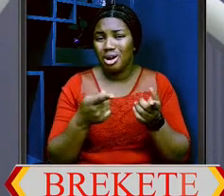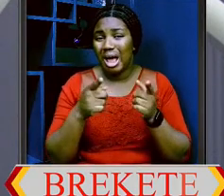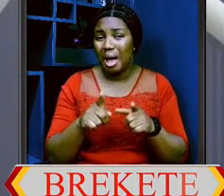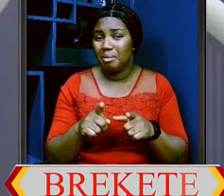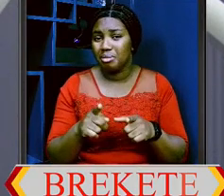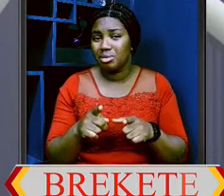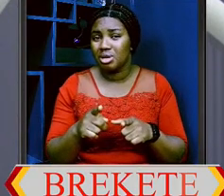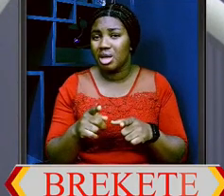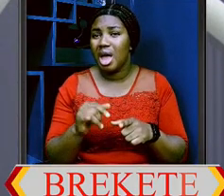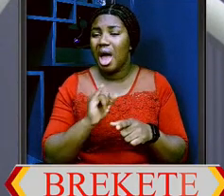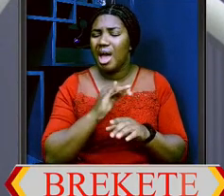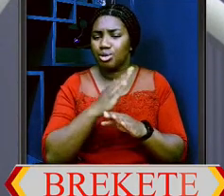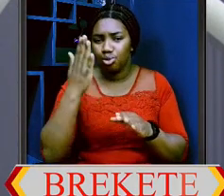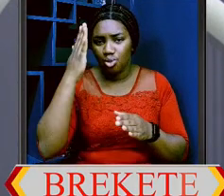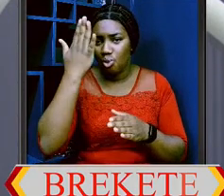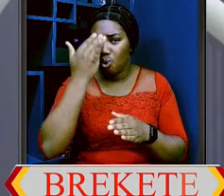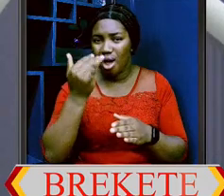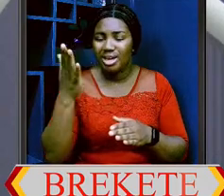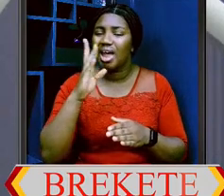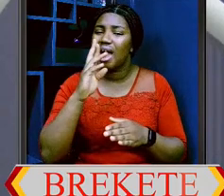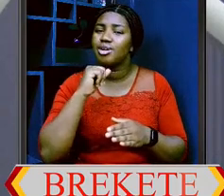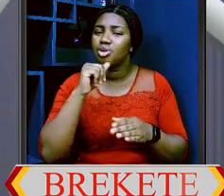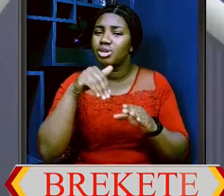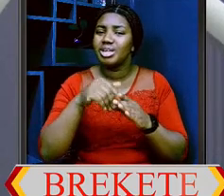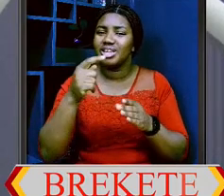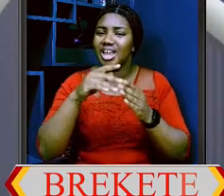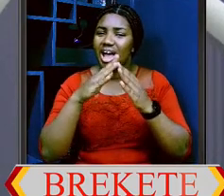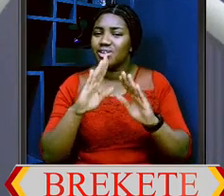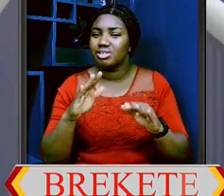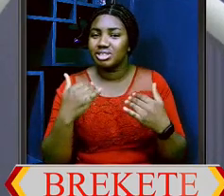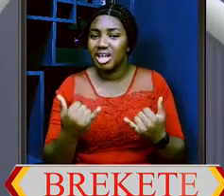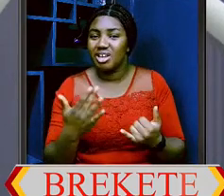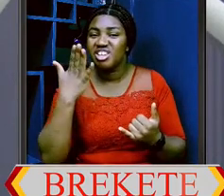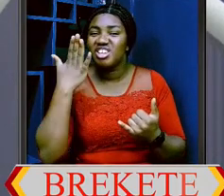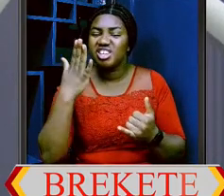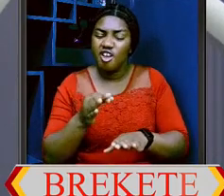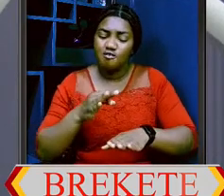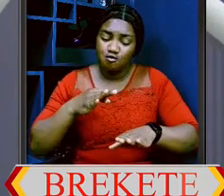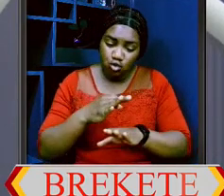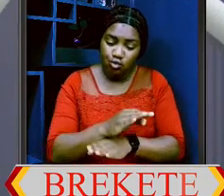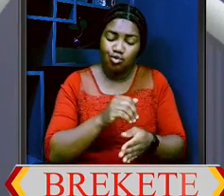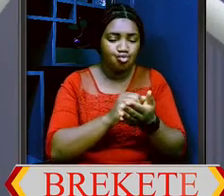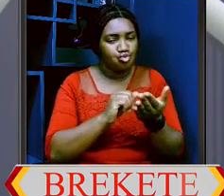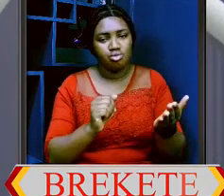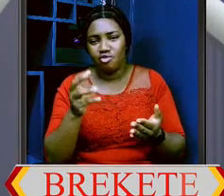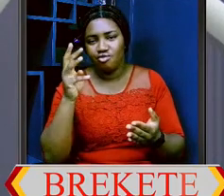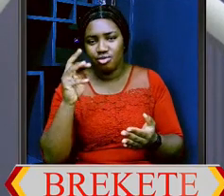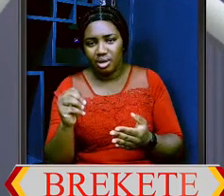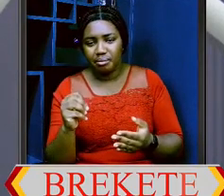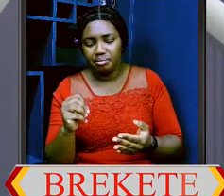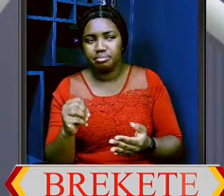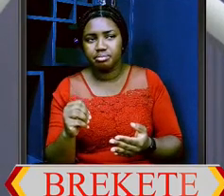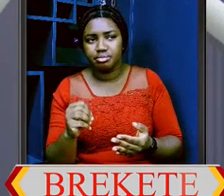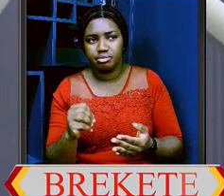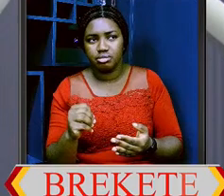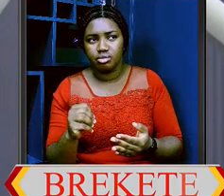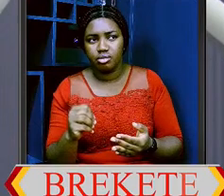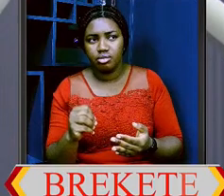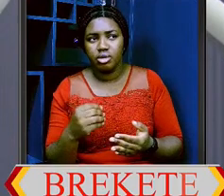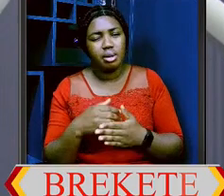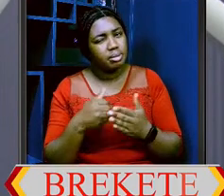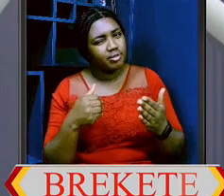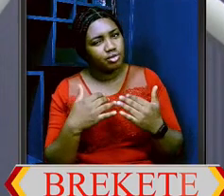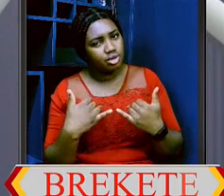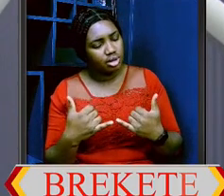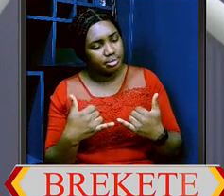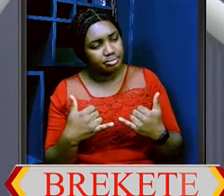why they were not in the house right now they they forcefully eject them and and before